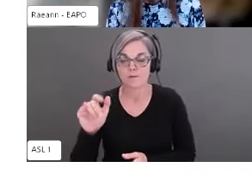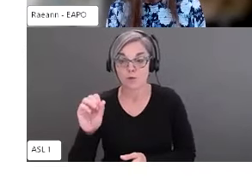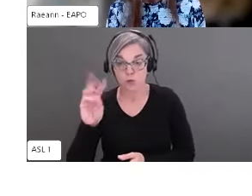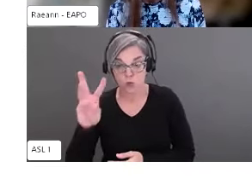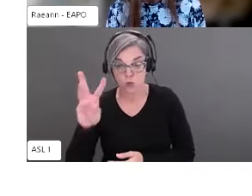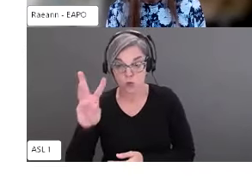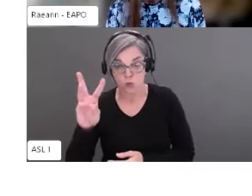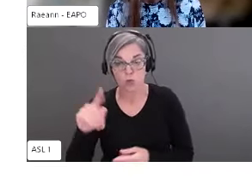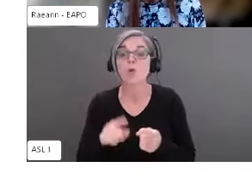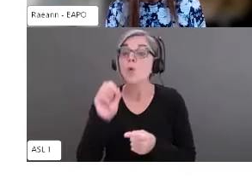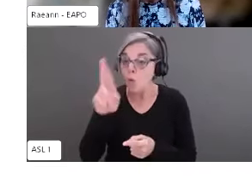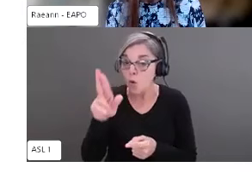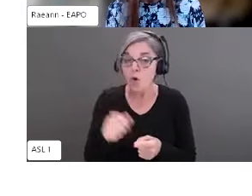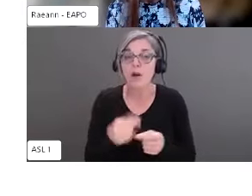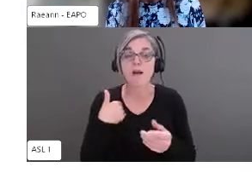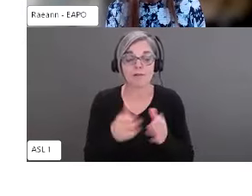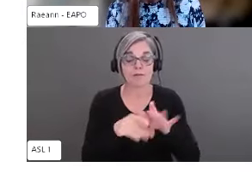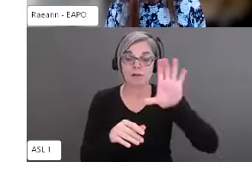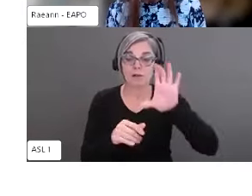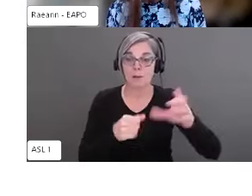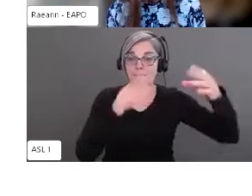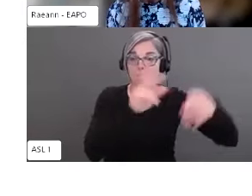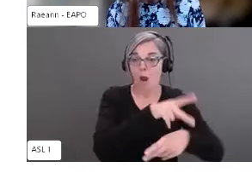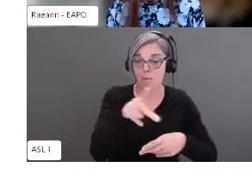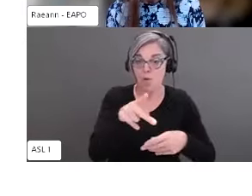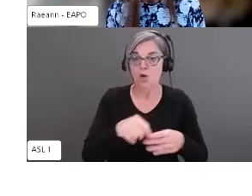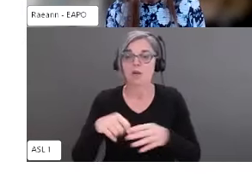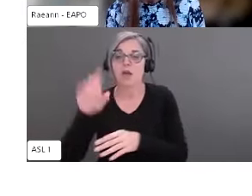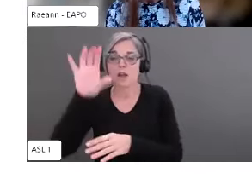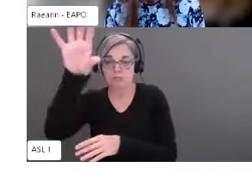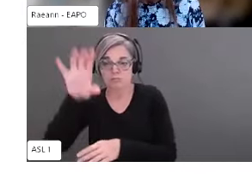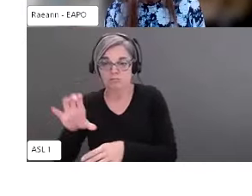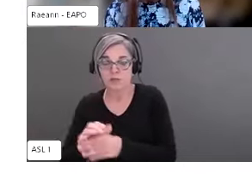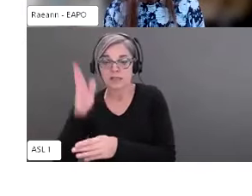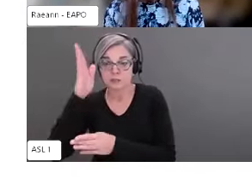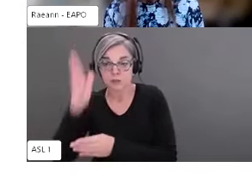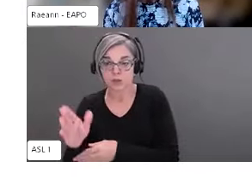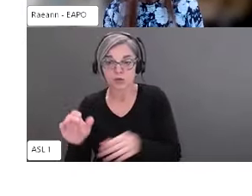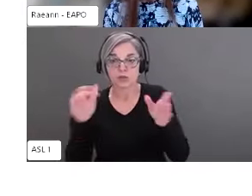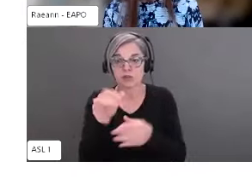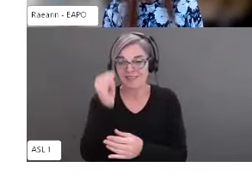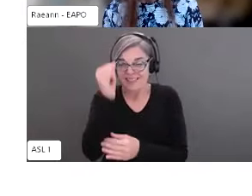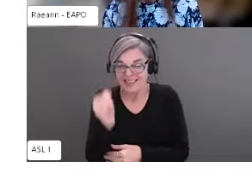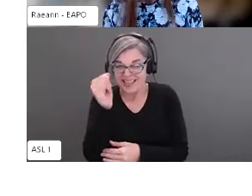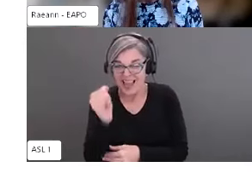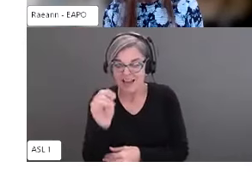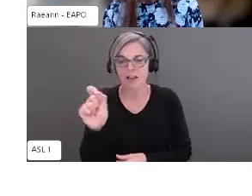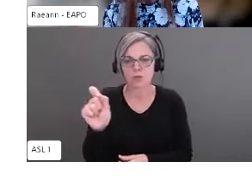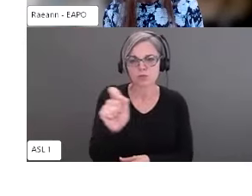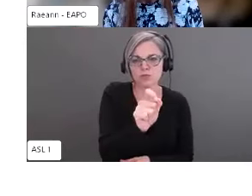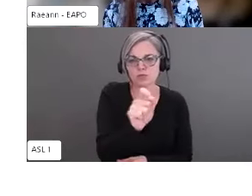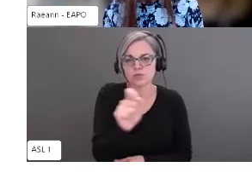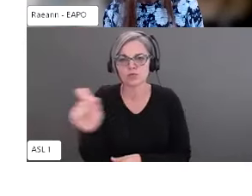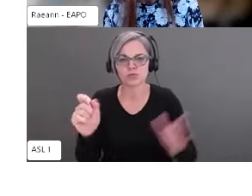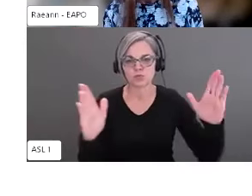and the PowerPoint presentation that you can change the size of the screen depending on what you want. As well as the closed captioning